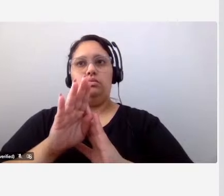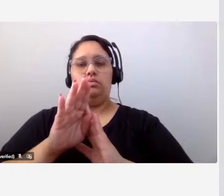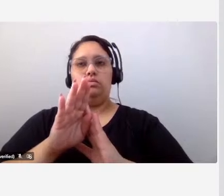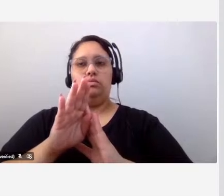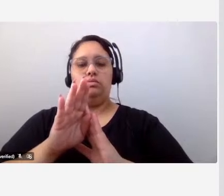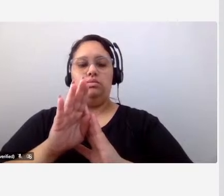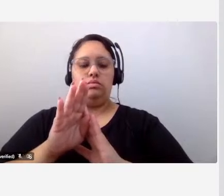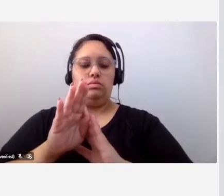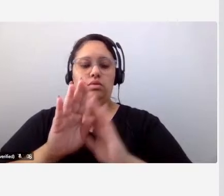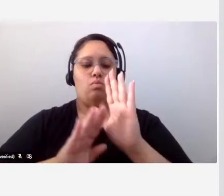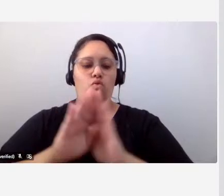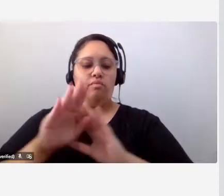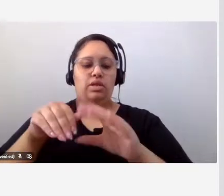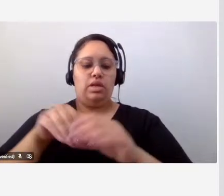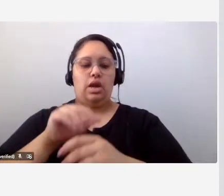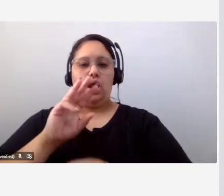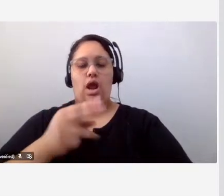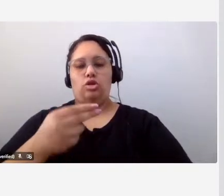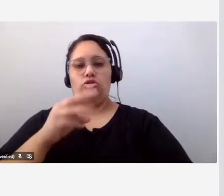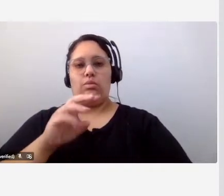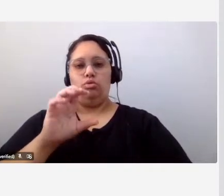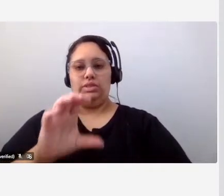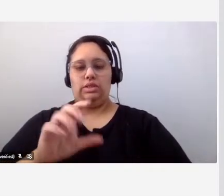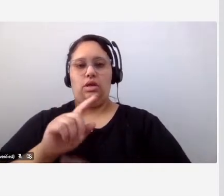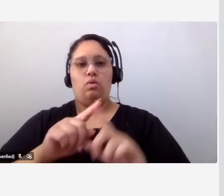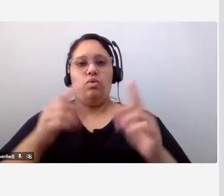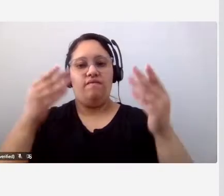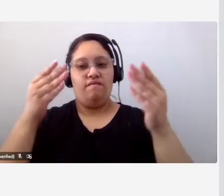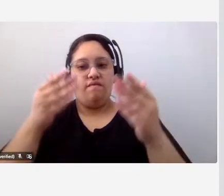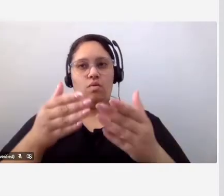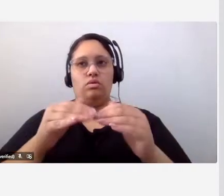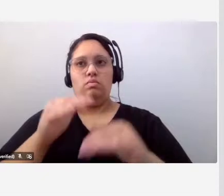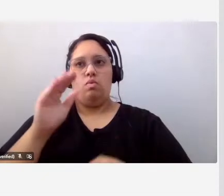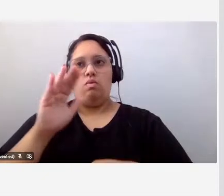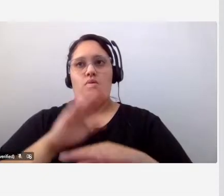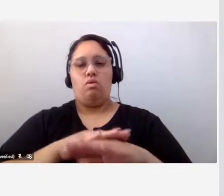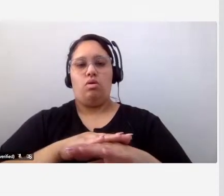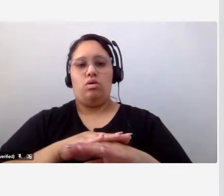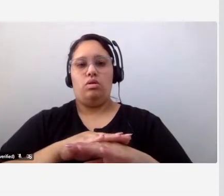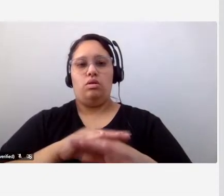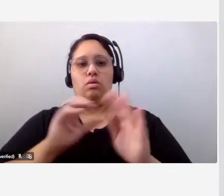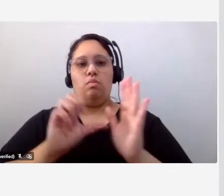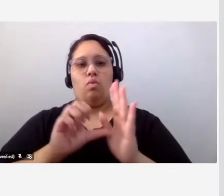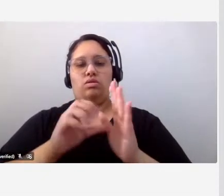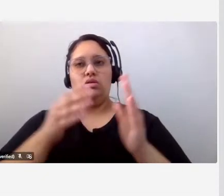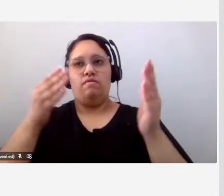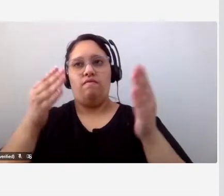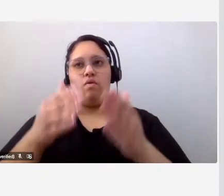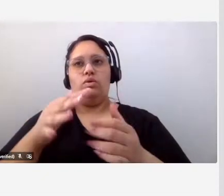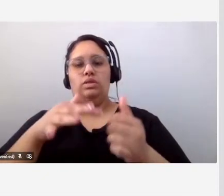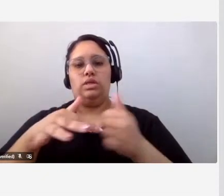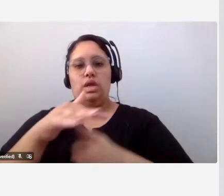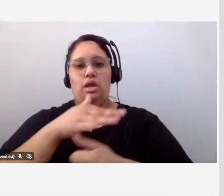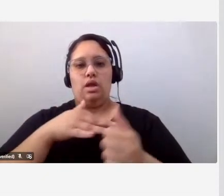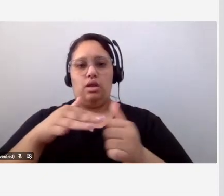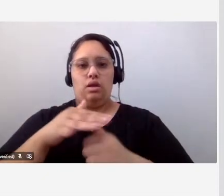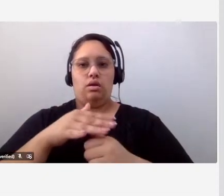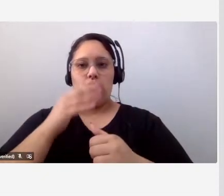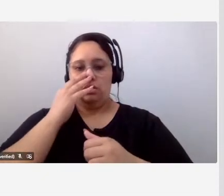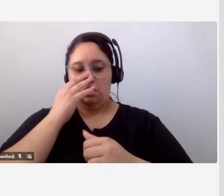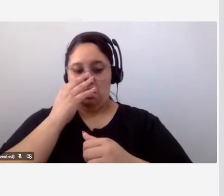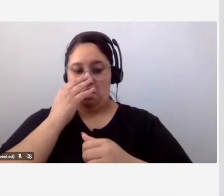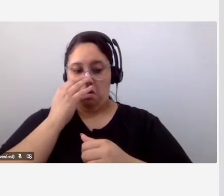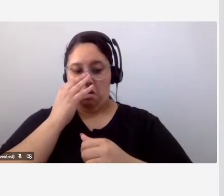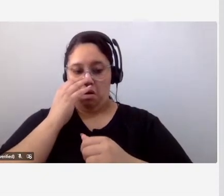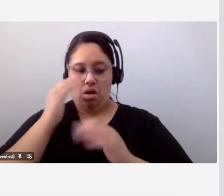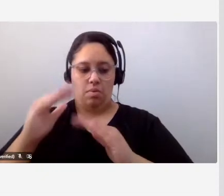delivery improvement in HWC, which focuses on key focus areas such as automation,